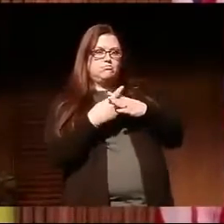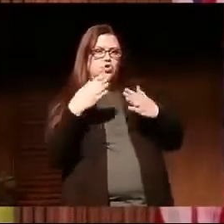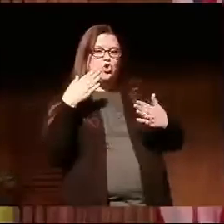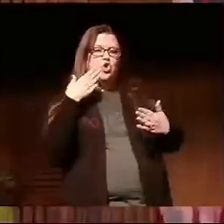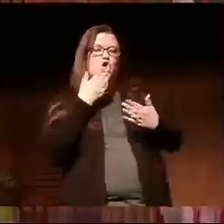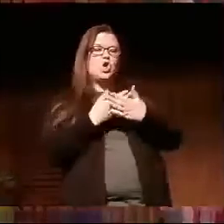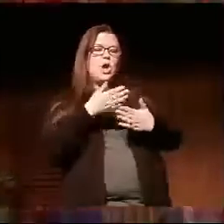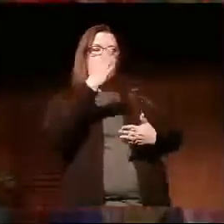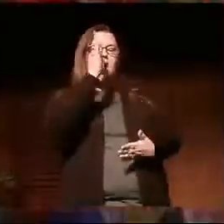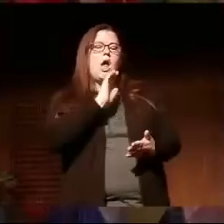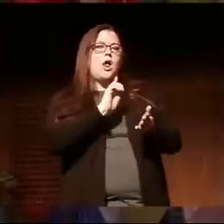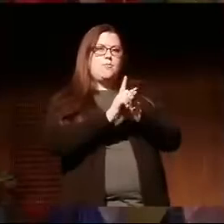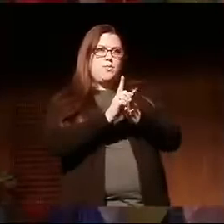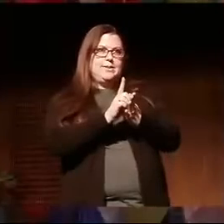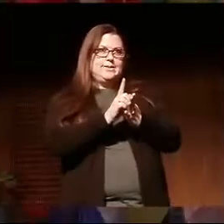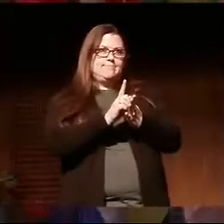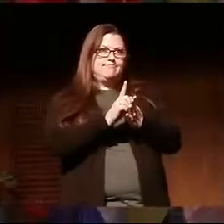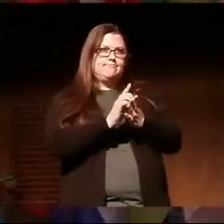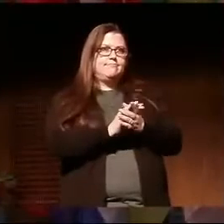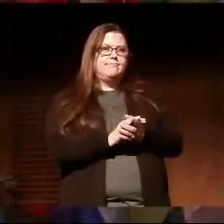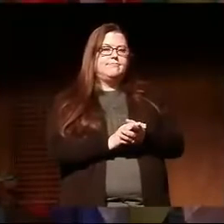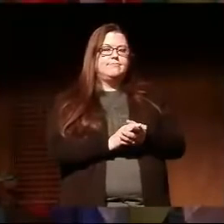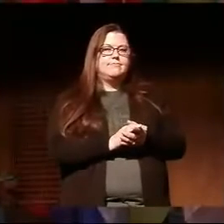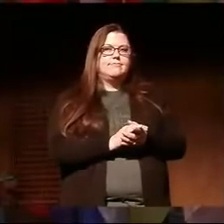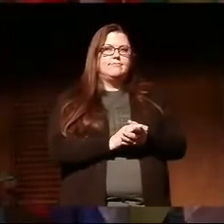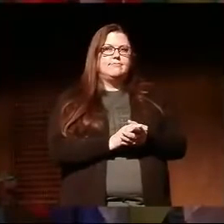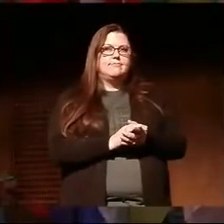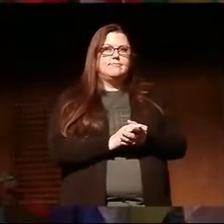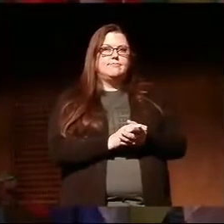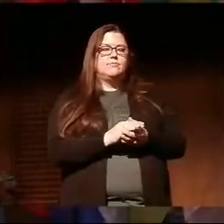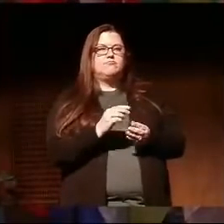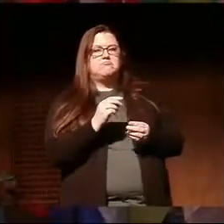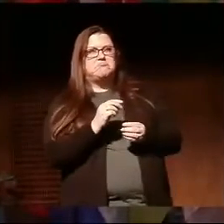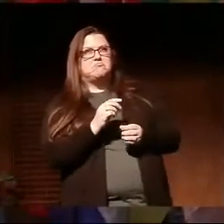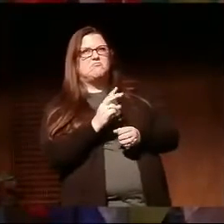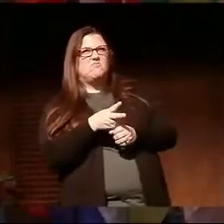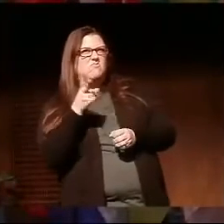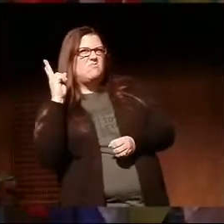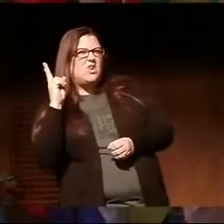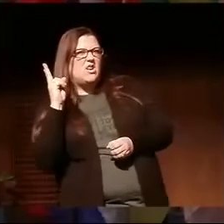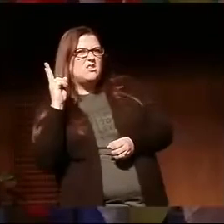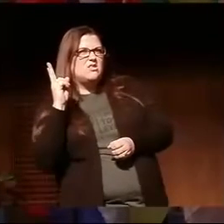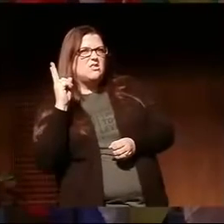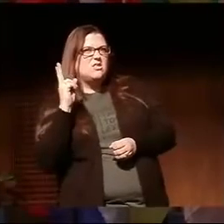A couple of years ago, the leadership team, the elders and the ministers where I am,